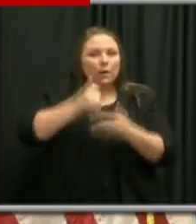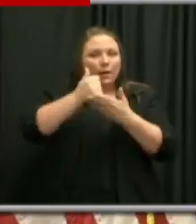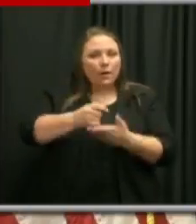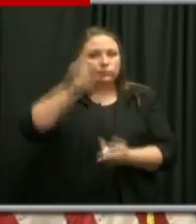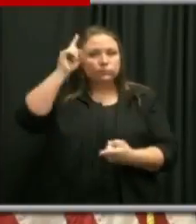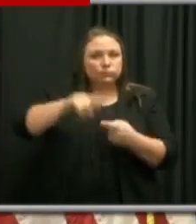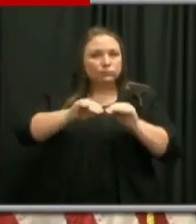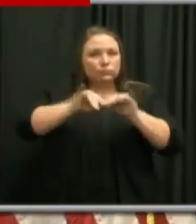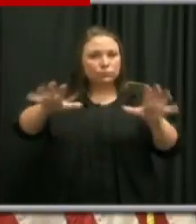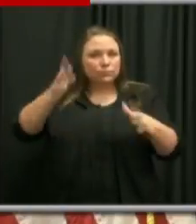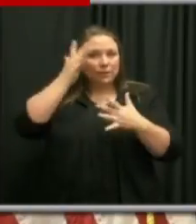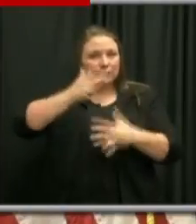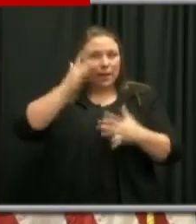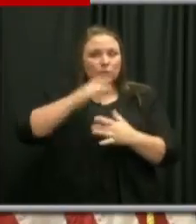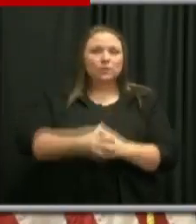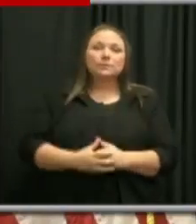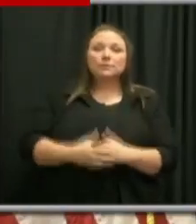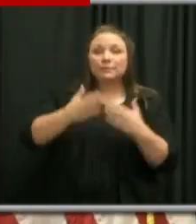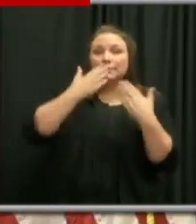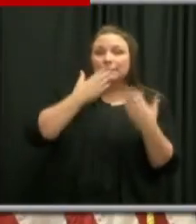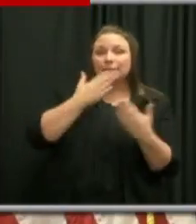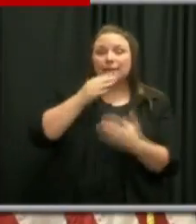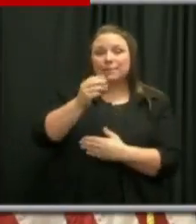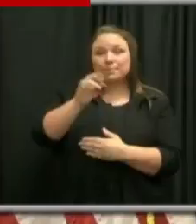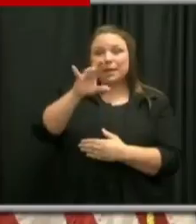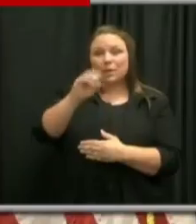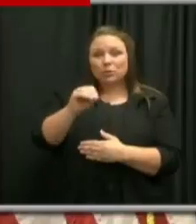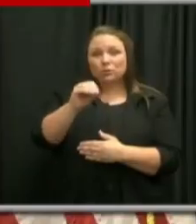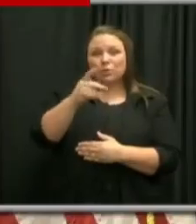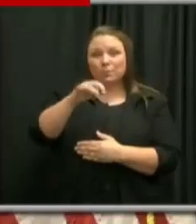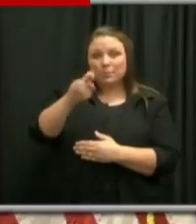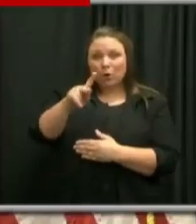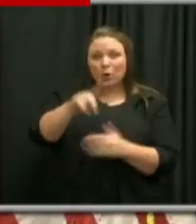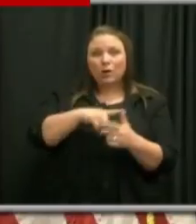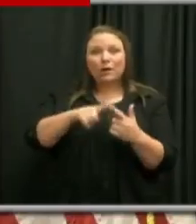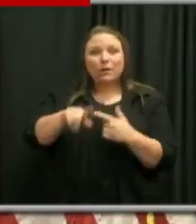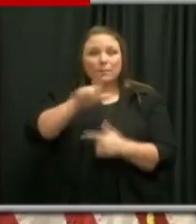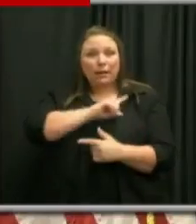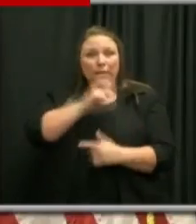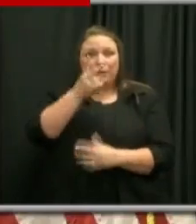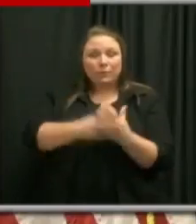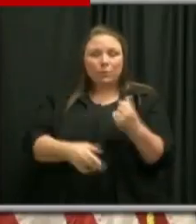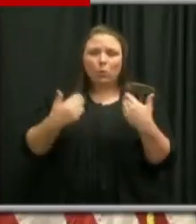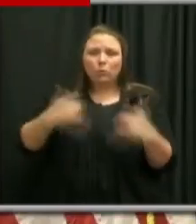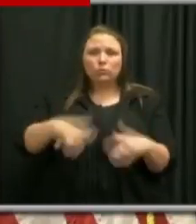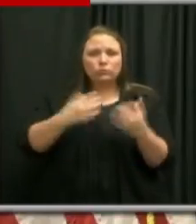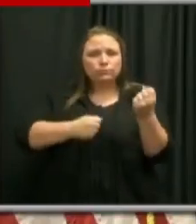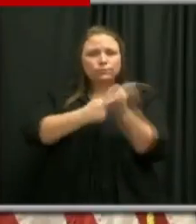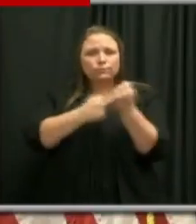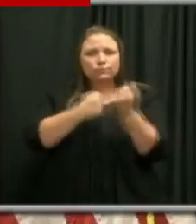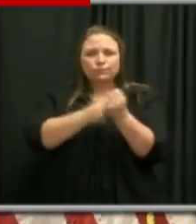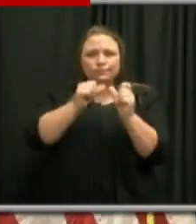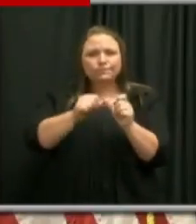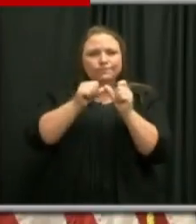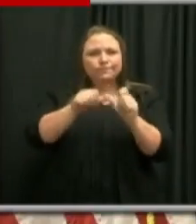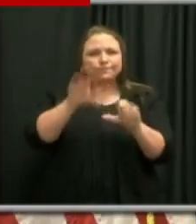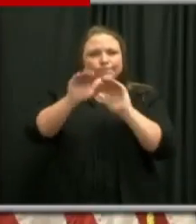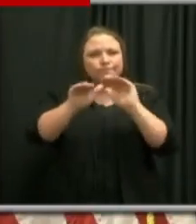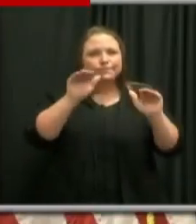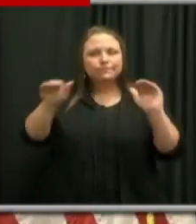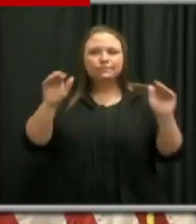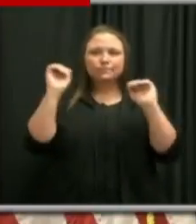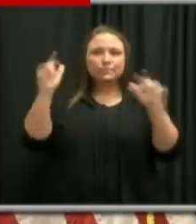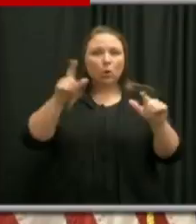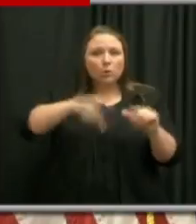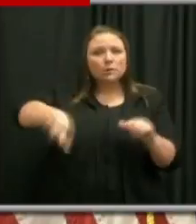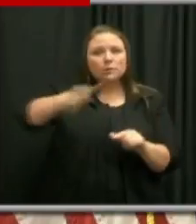spread of the virus. I'd like to thank Metro Parks as well as Metro Police for their continued support to helping us remind everyone